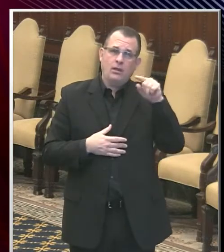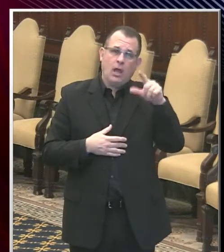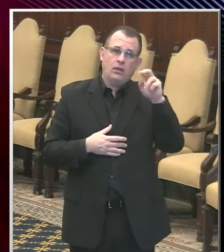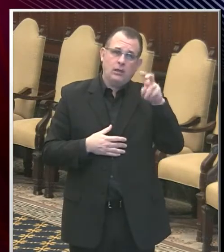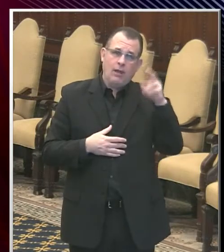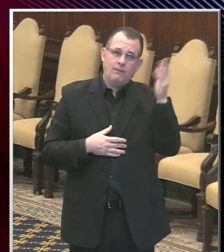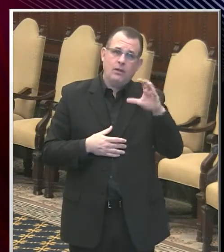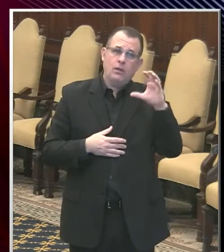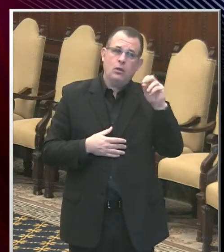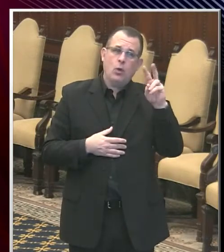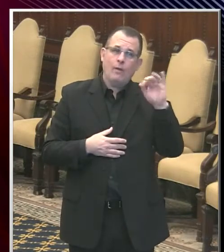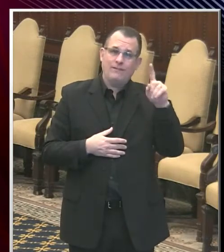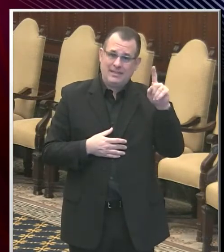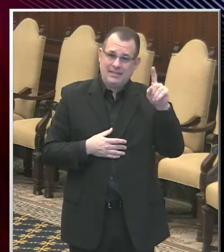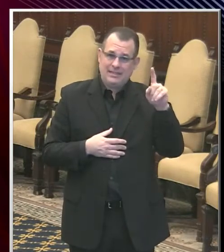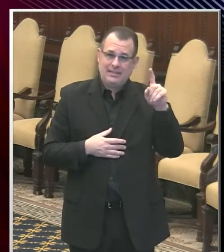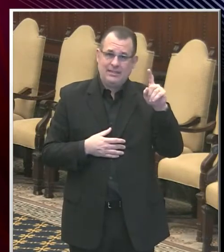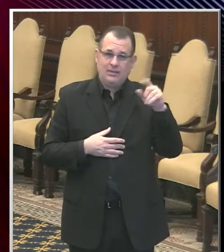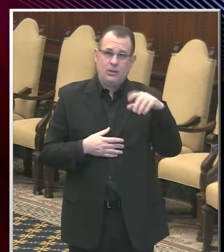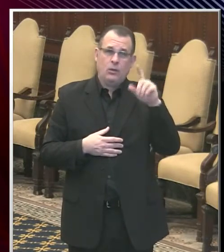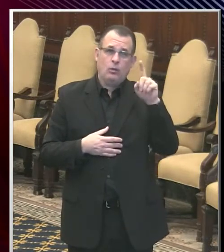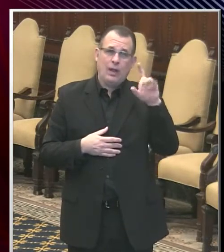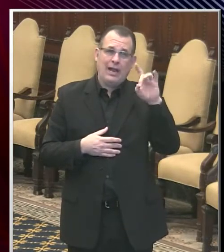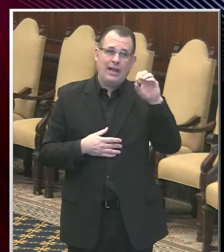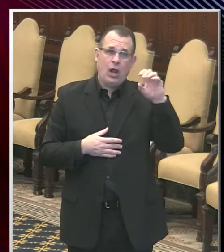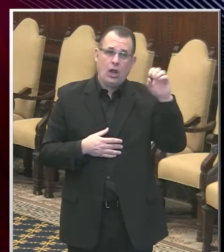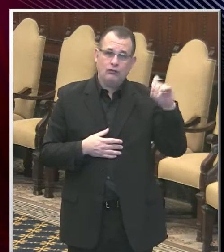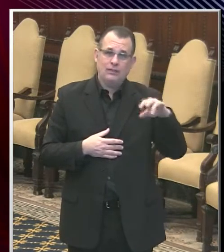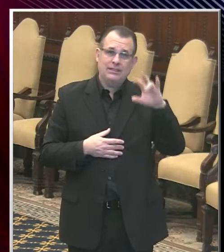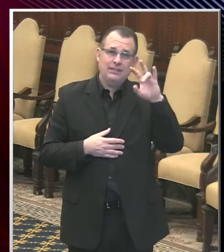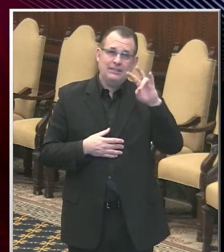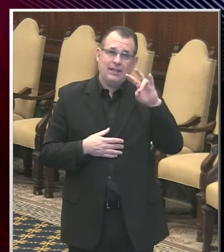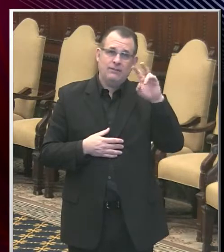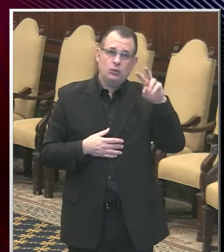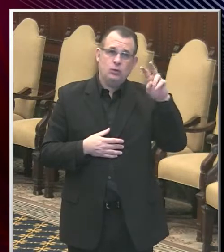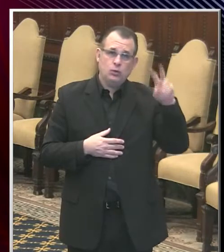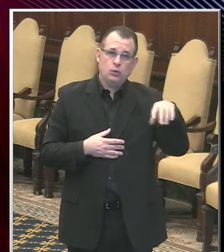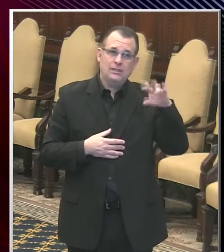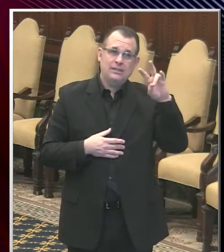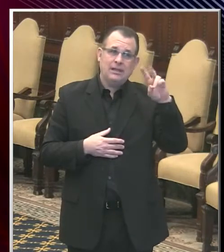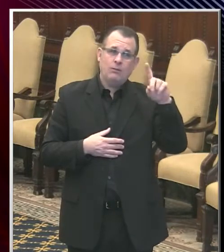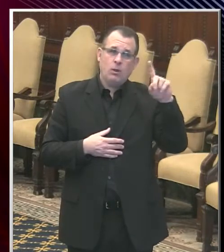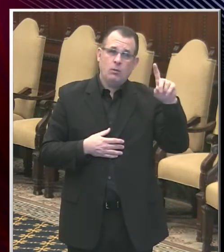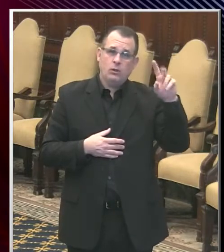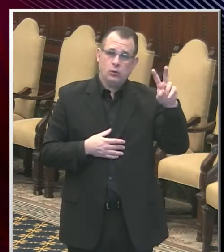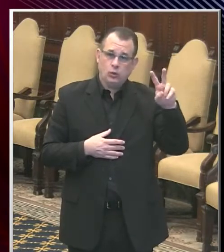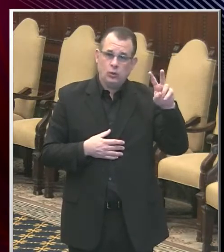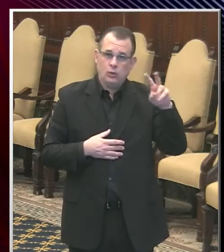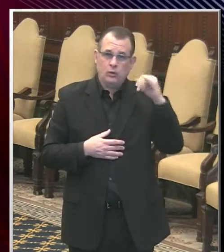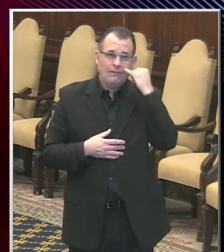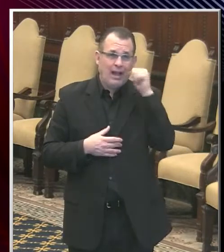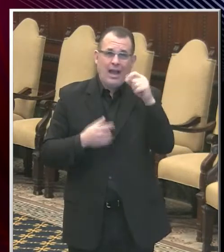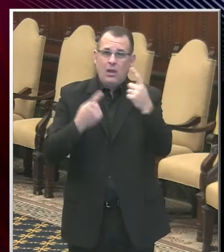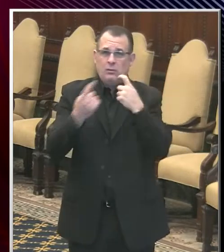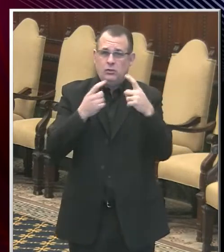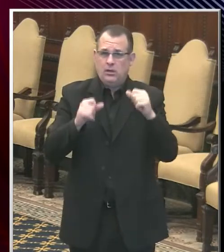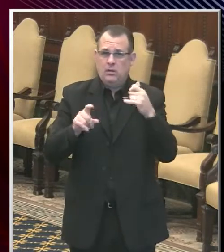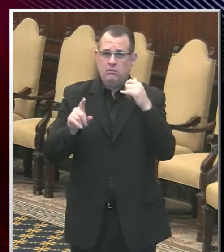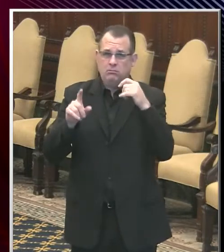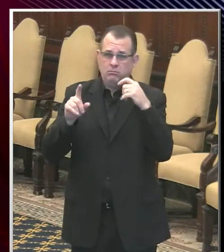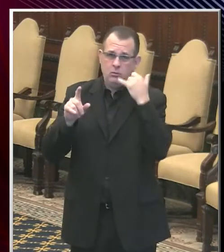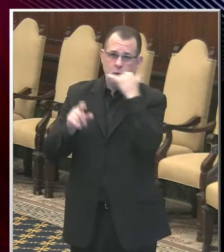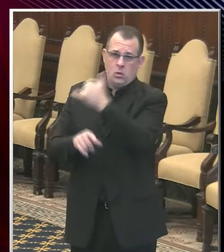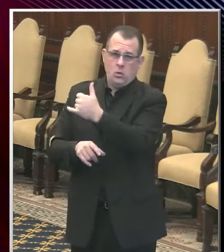1-800-722-7112 is the phone number for medical questions. Thanks. Thank you, Dr. Farley. And now Armando will present the Spanish